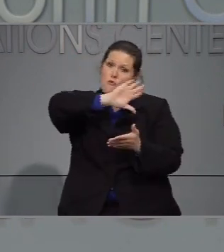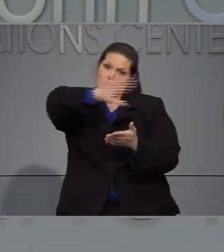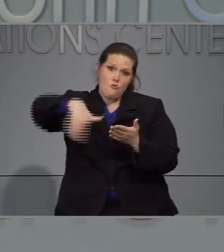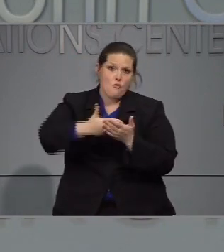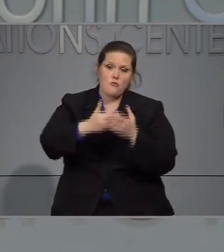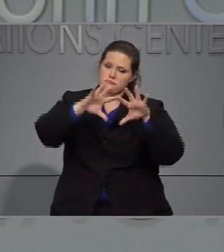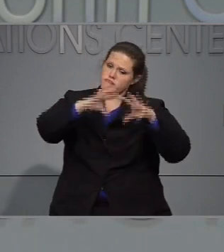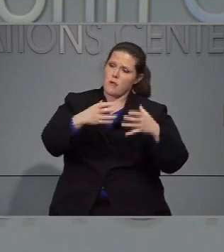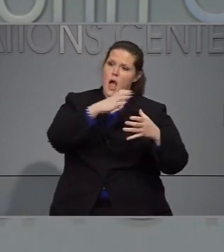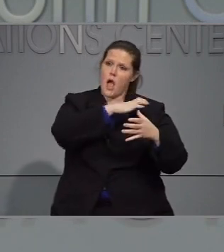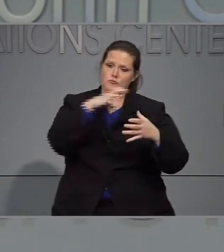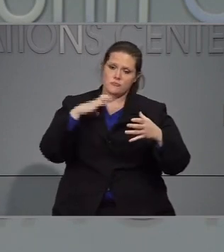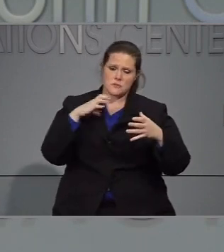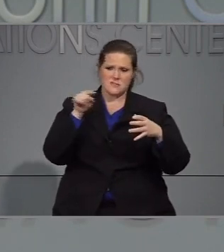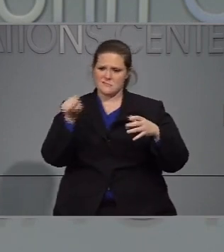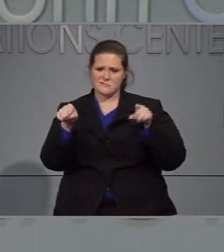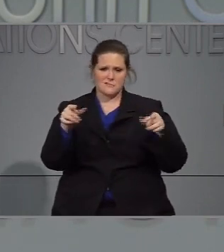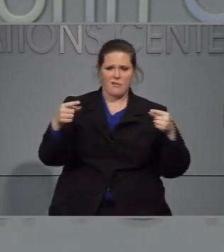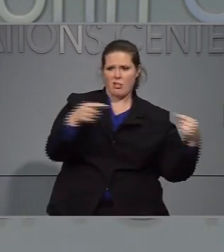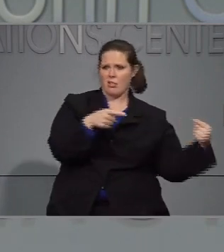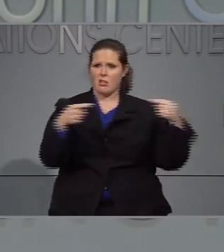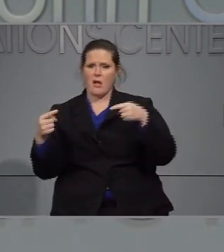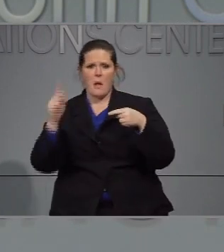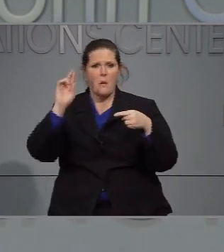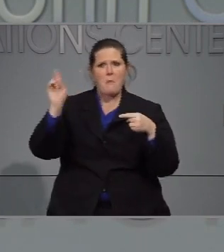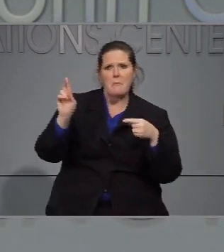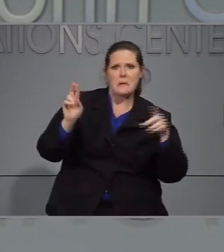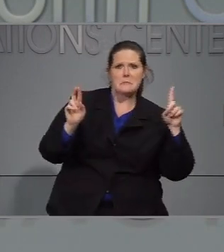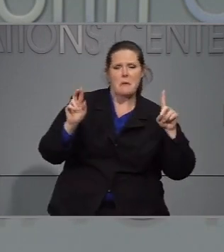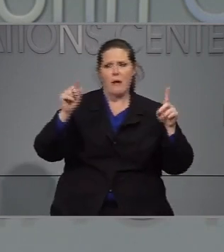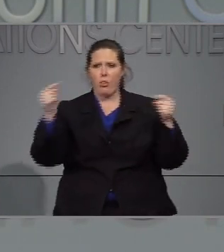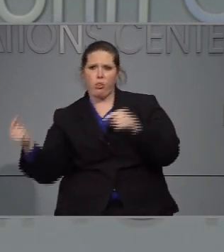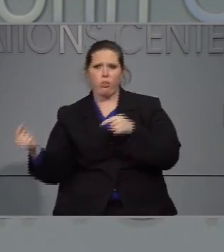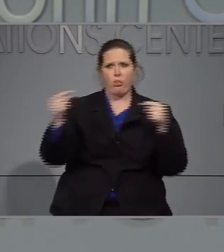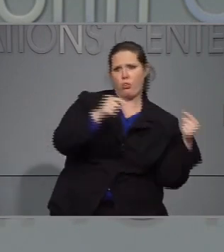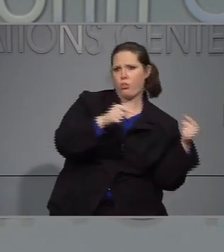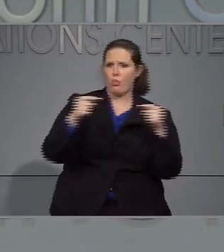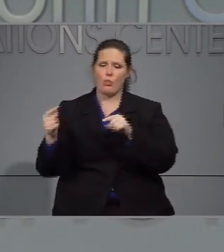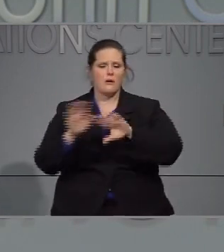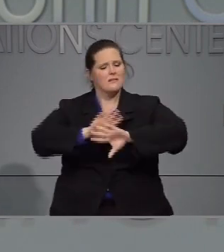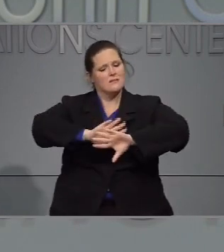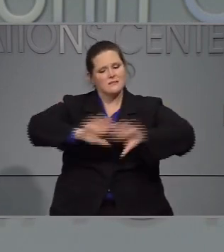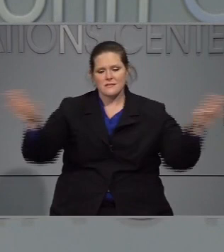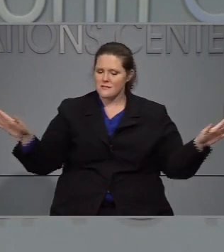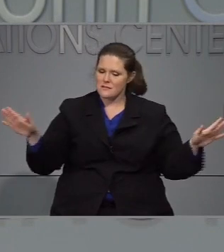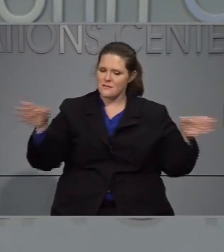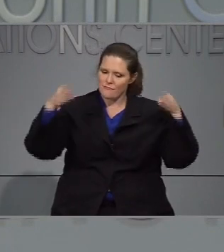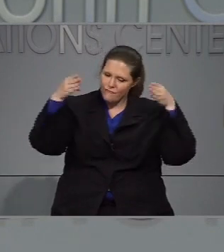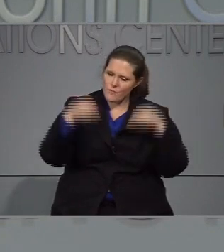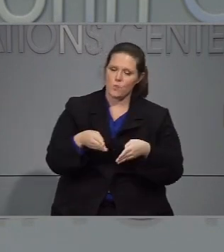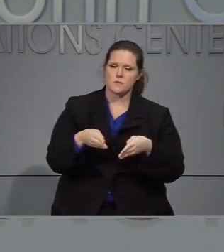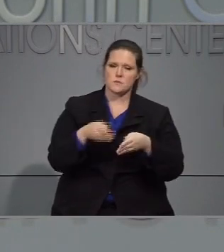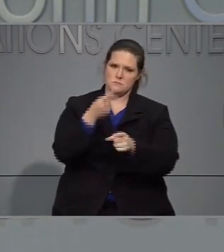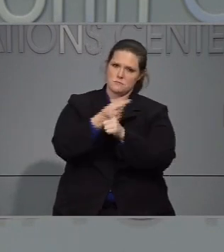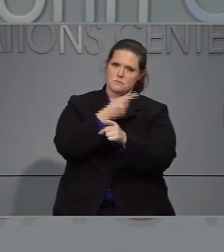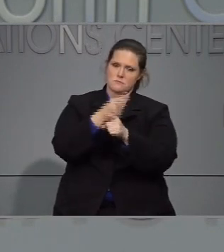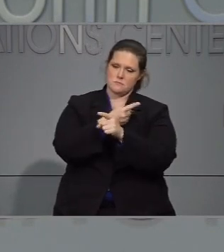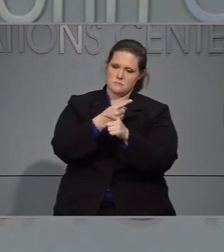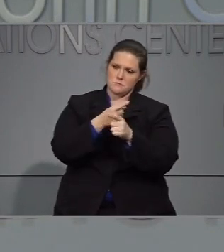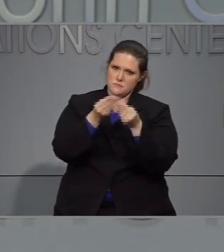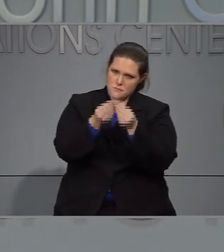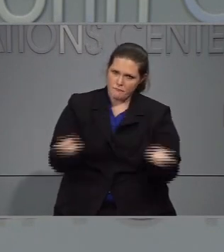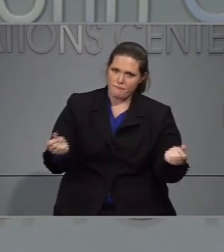politics aside and do what's right as this pandemic still rages on. The $200 a